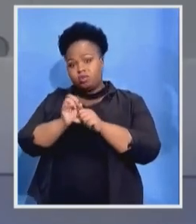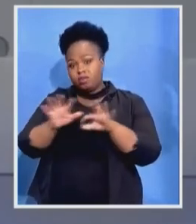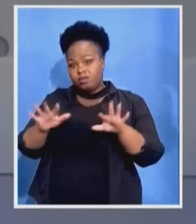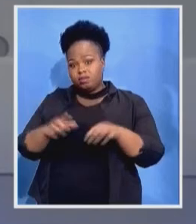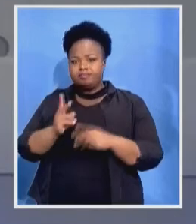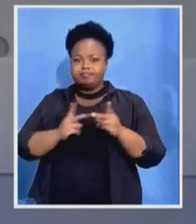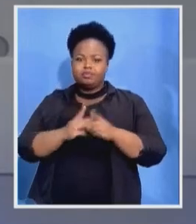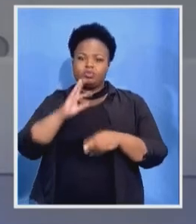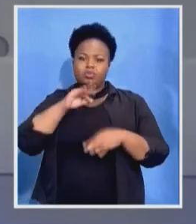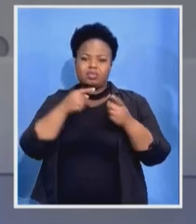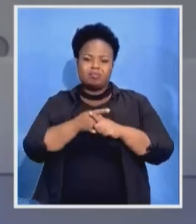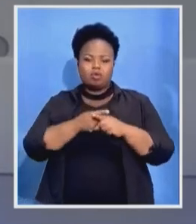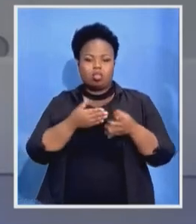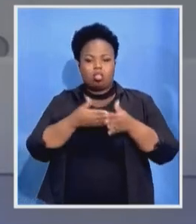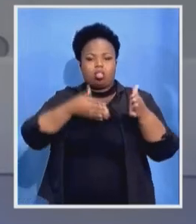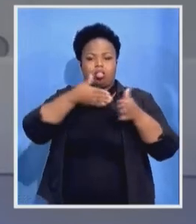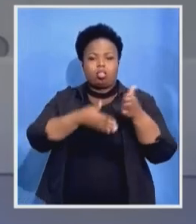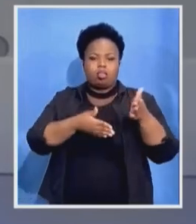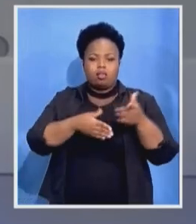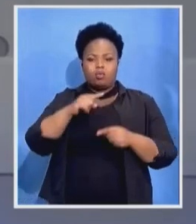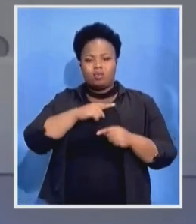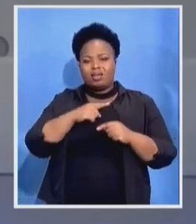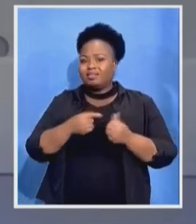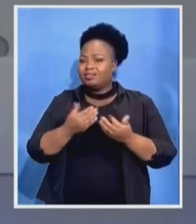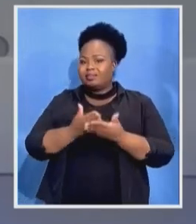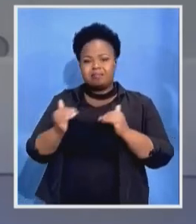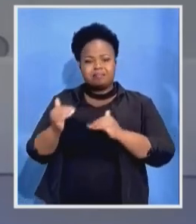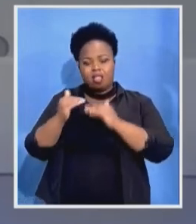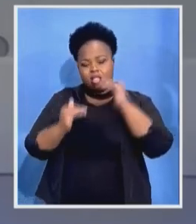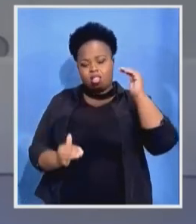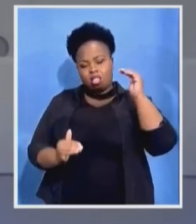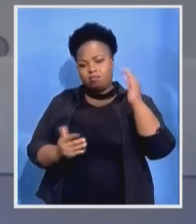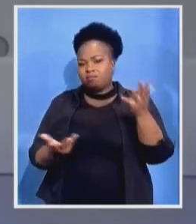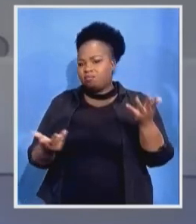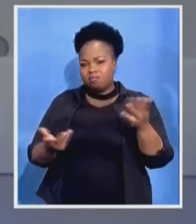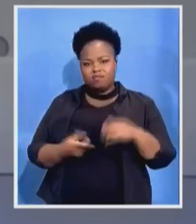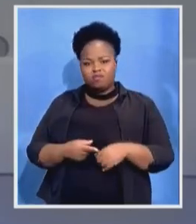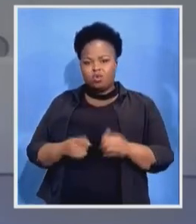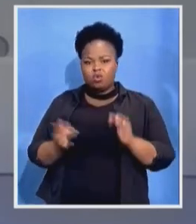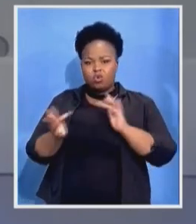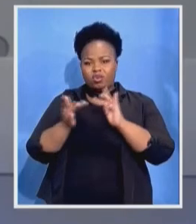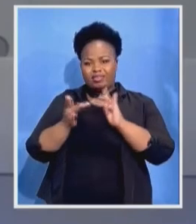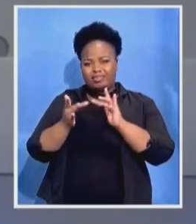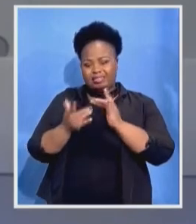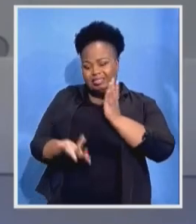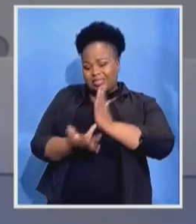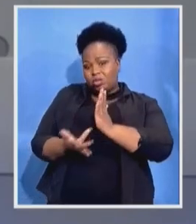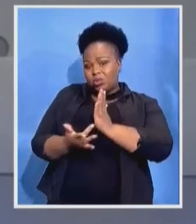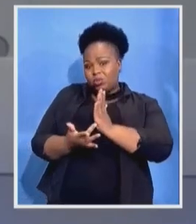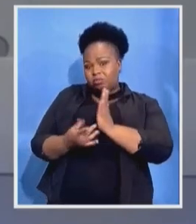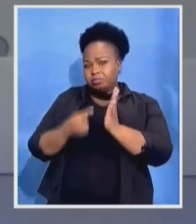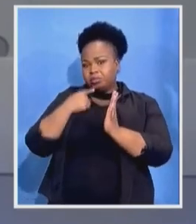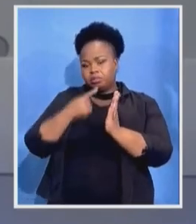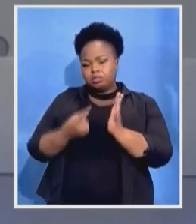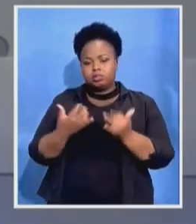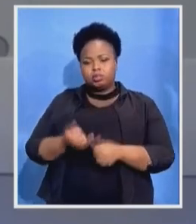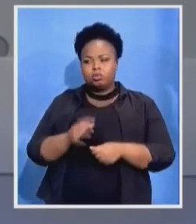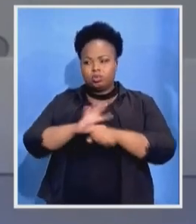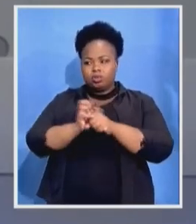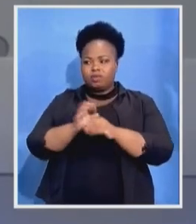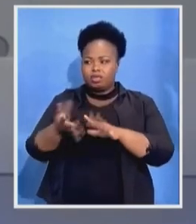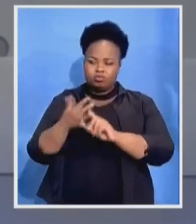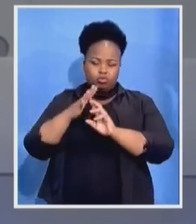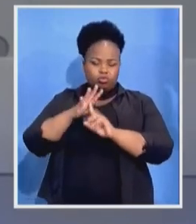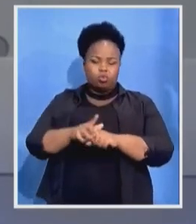connectivity, unequal access to connectivity, saying COVID has thrown the spotlight on this issue. He also said the